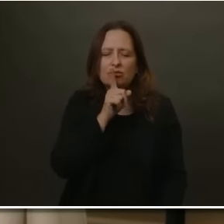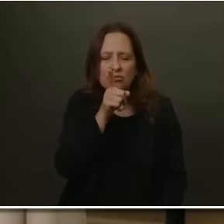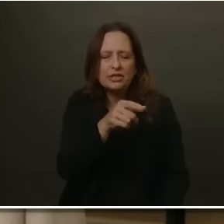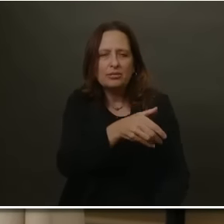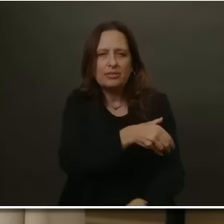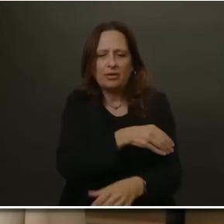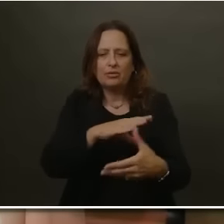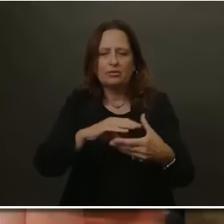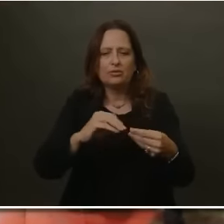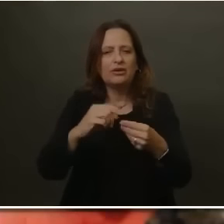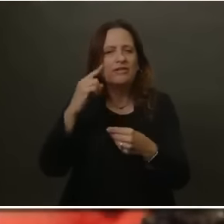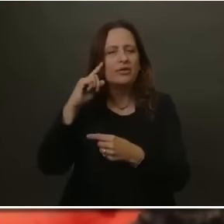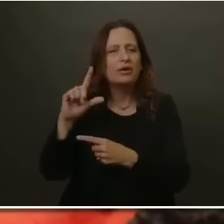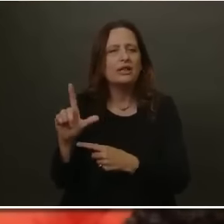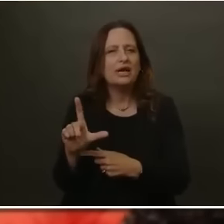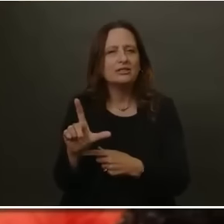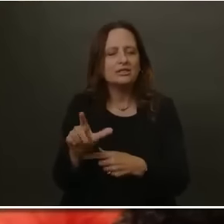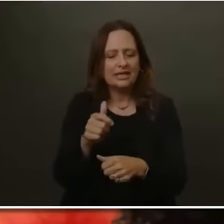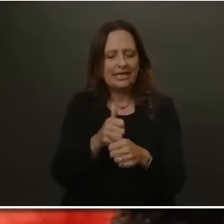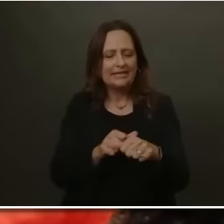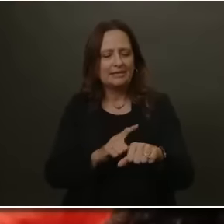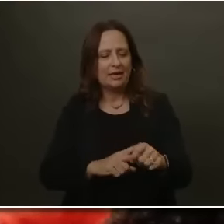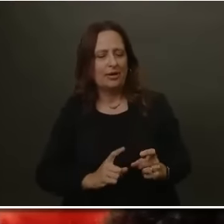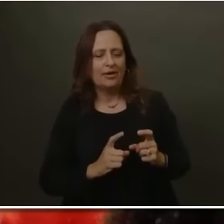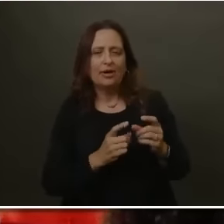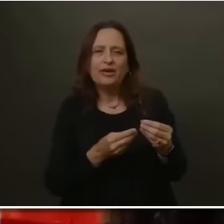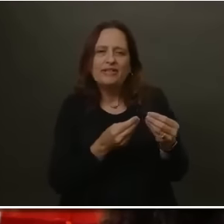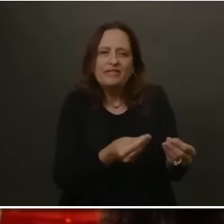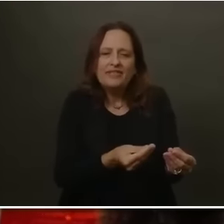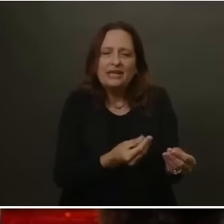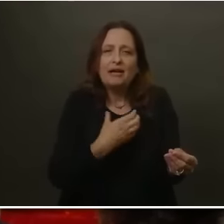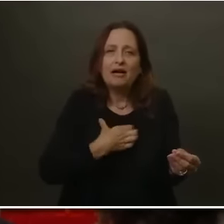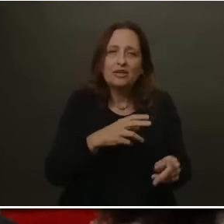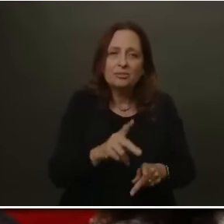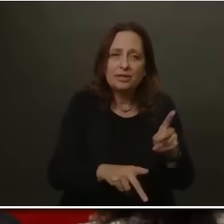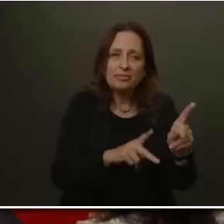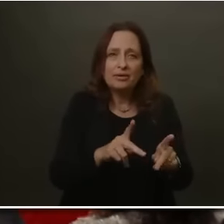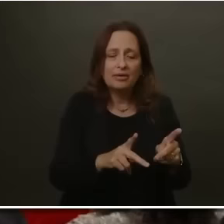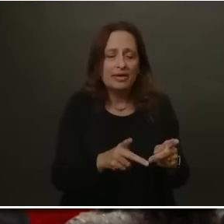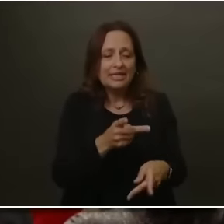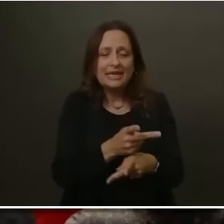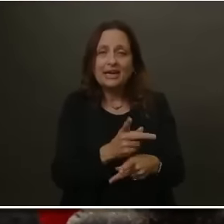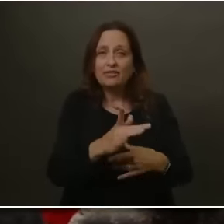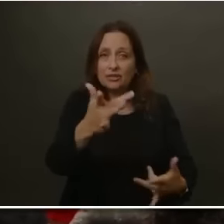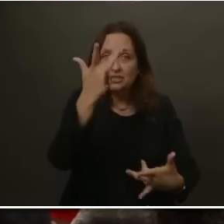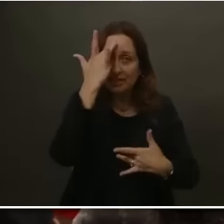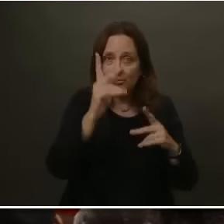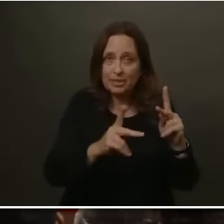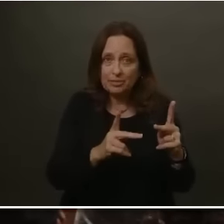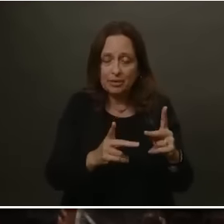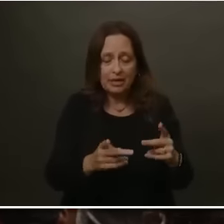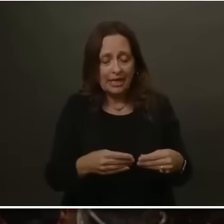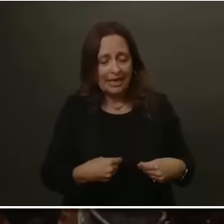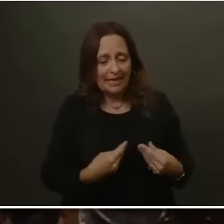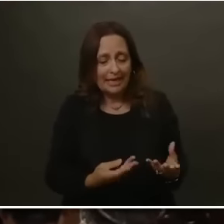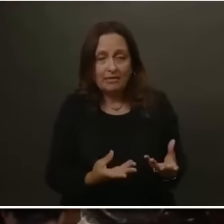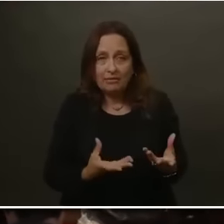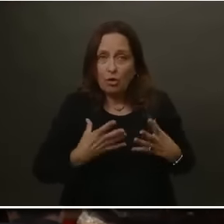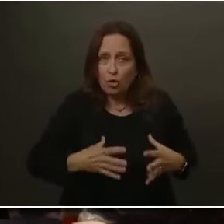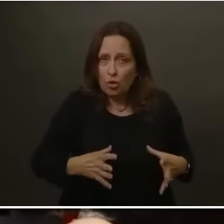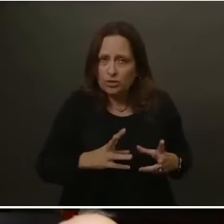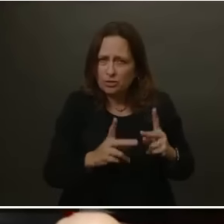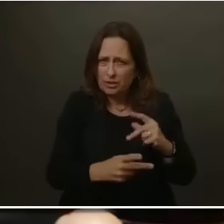Lazarus. Every time we feed the hungry, care for the sick, clothe those who have nothing, welcome